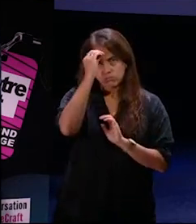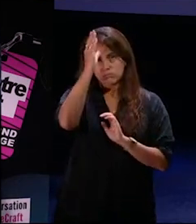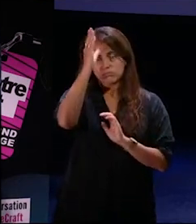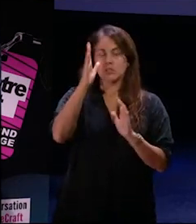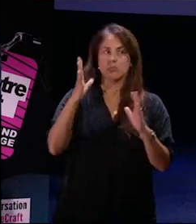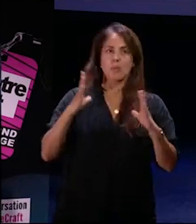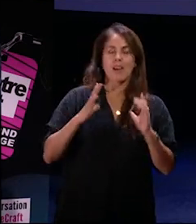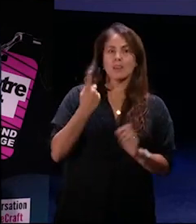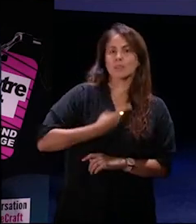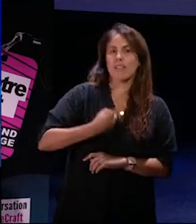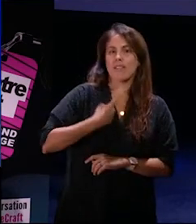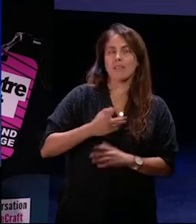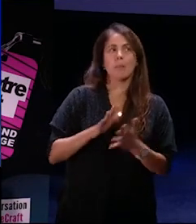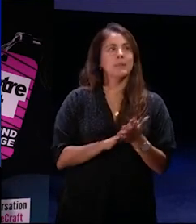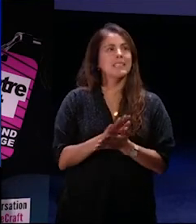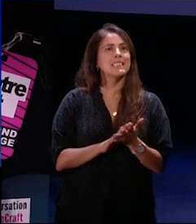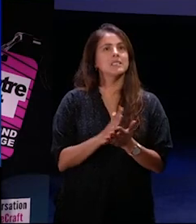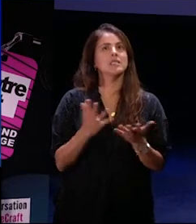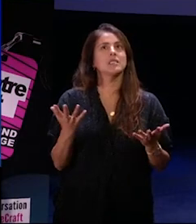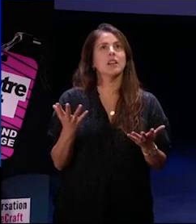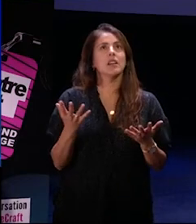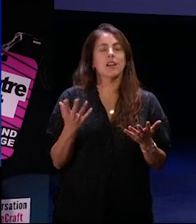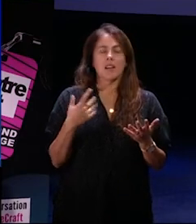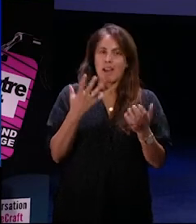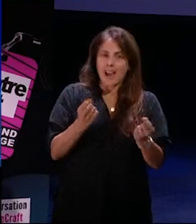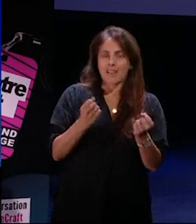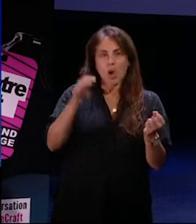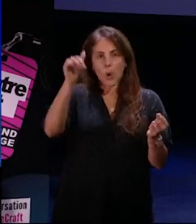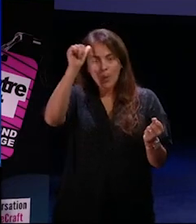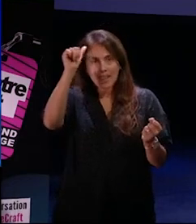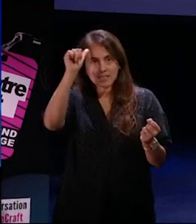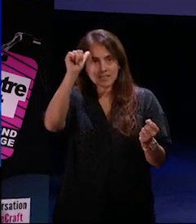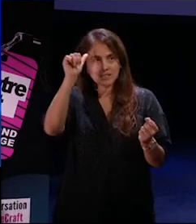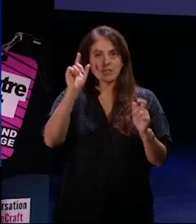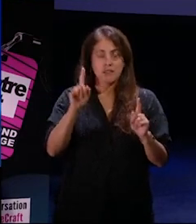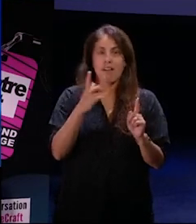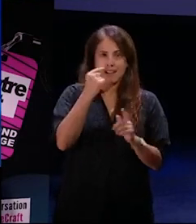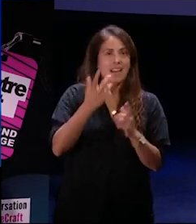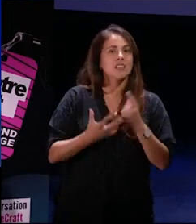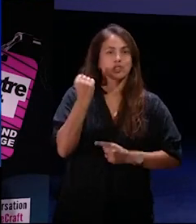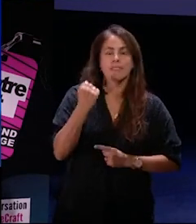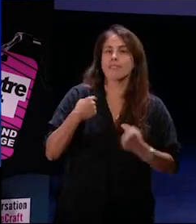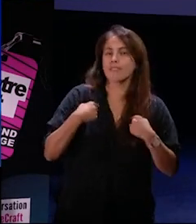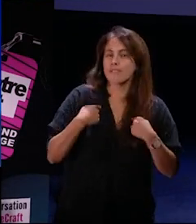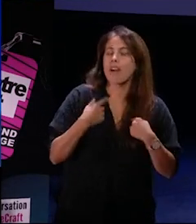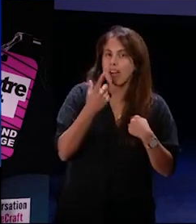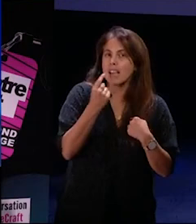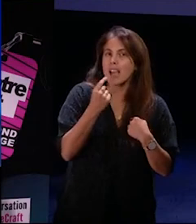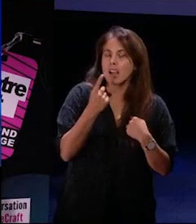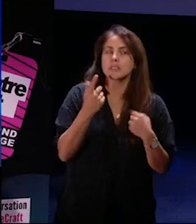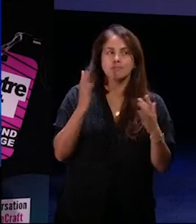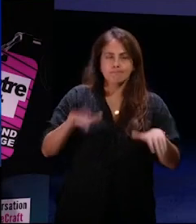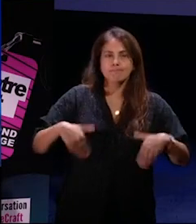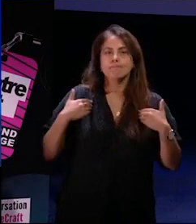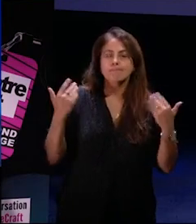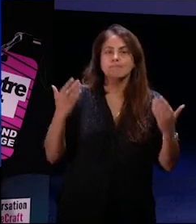have, in a sense, enough awareness to know, I can do this, yes? So it's as much about